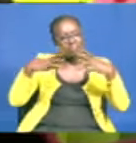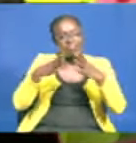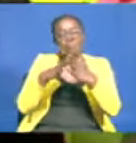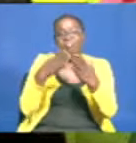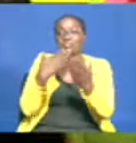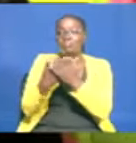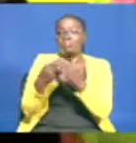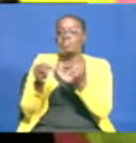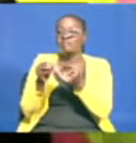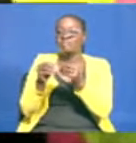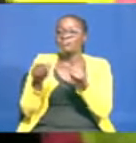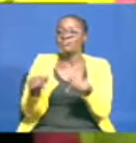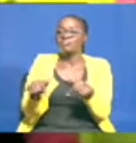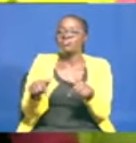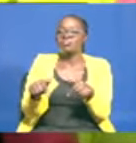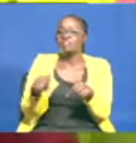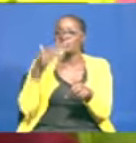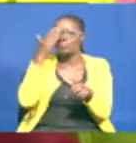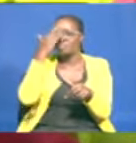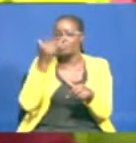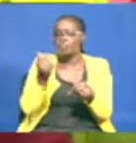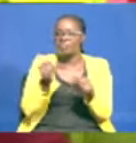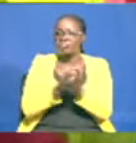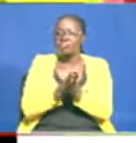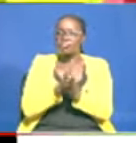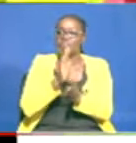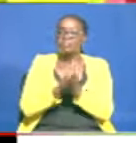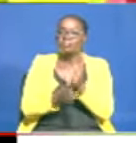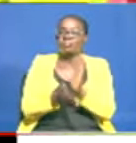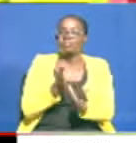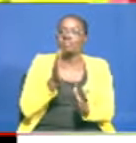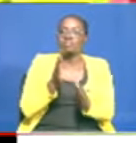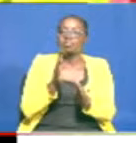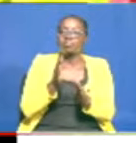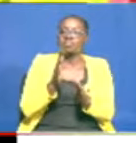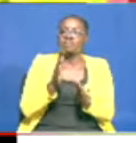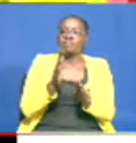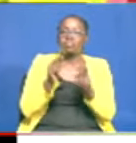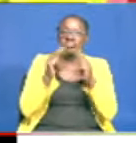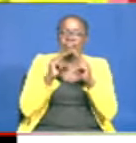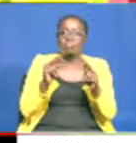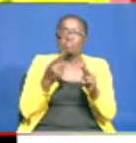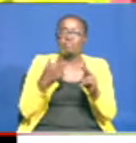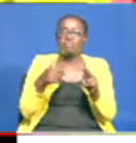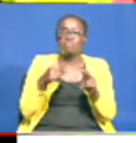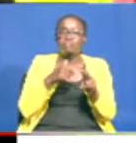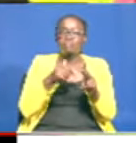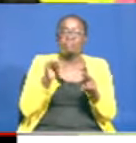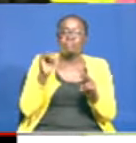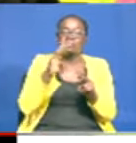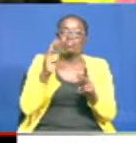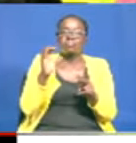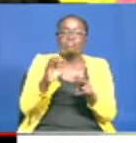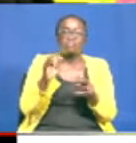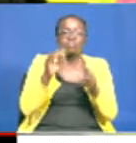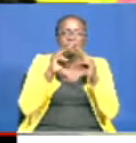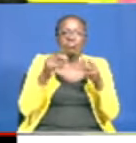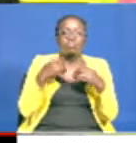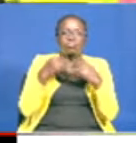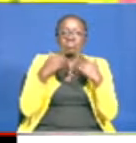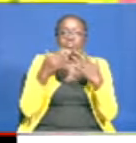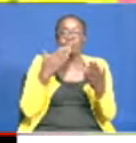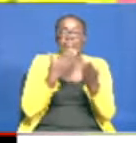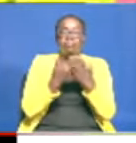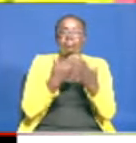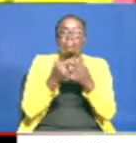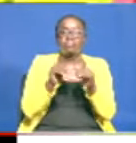mkutano kwa sababu bila amani na sisi IBC hatutaweza kufanya kura kwa amani. Kwa hivyo tunashukuru sana,